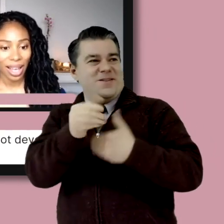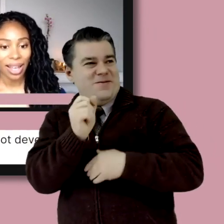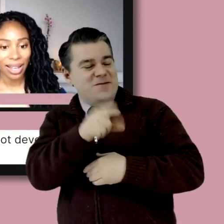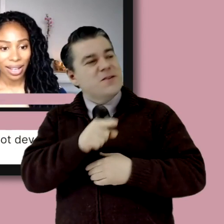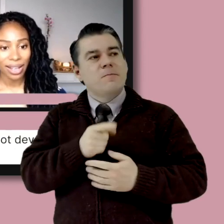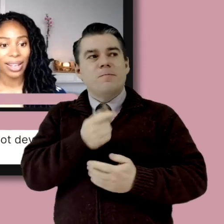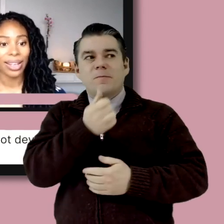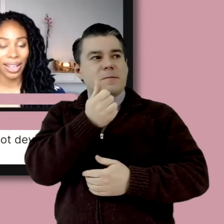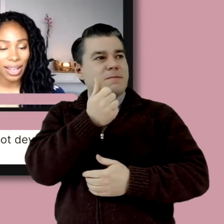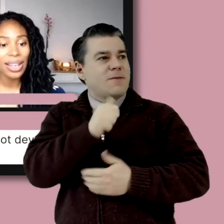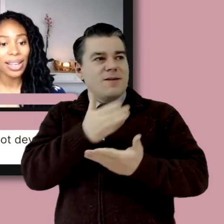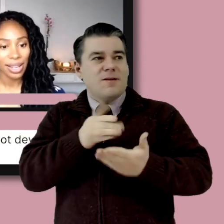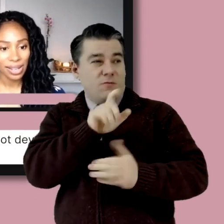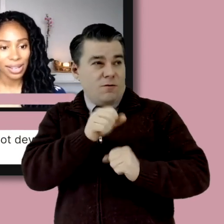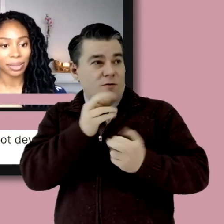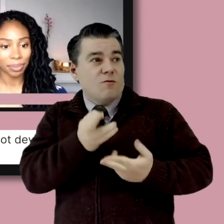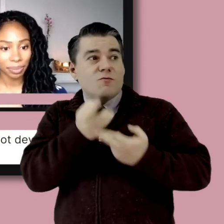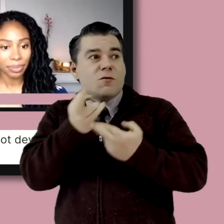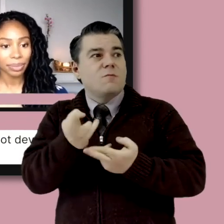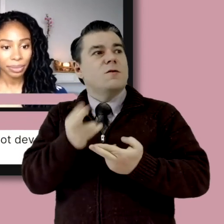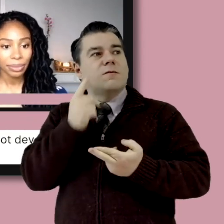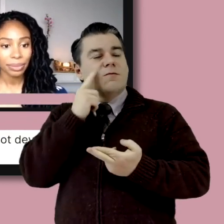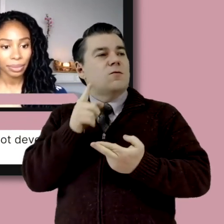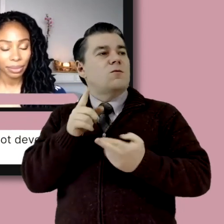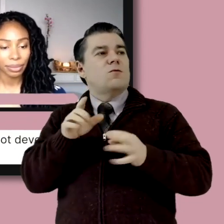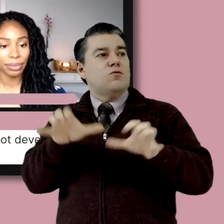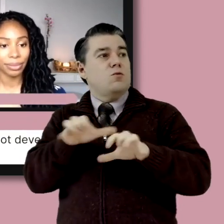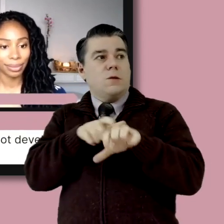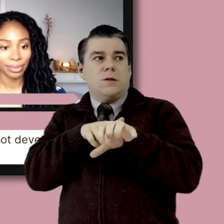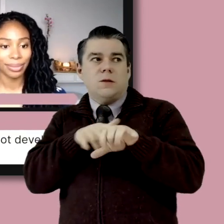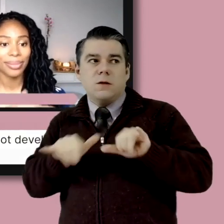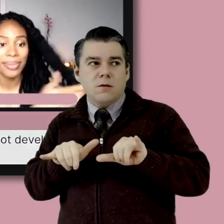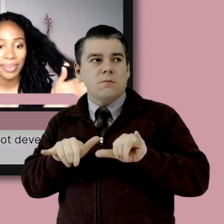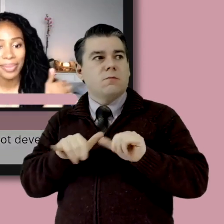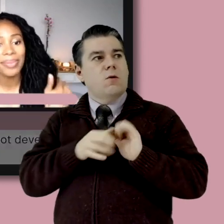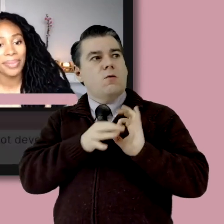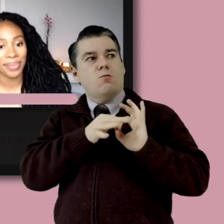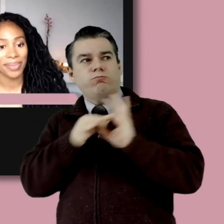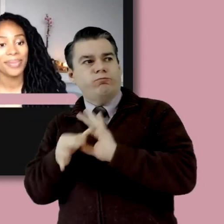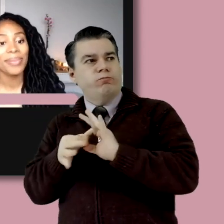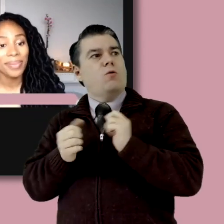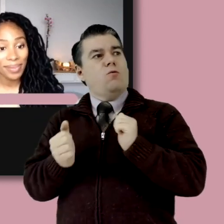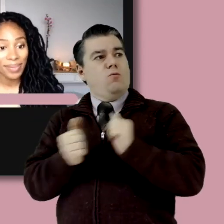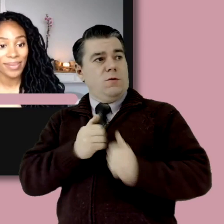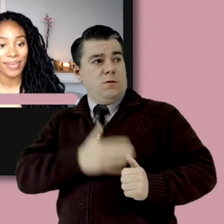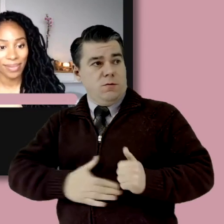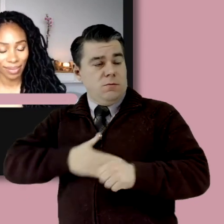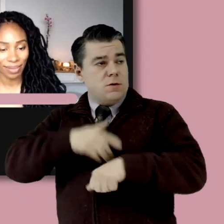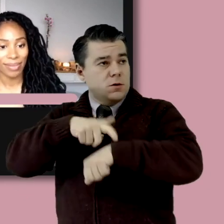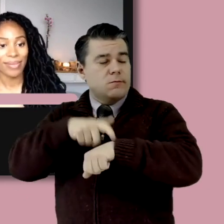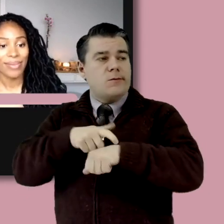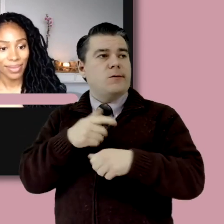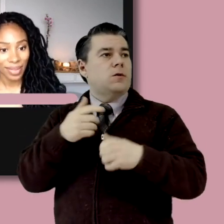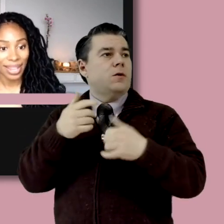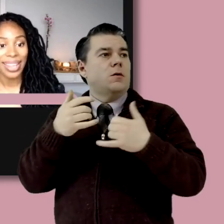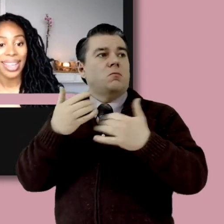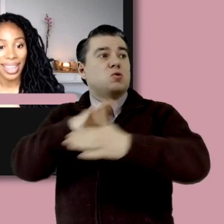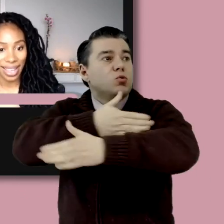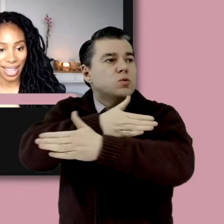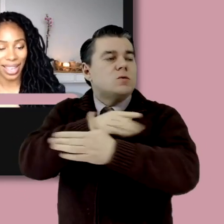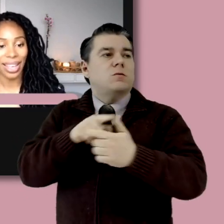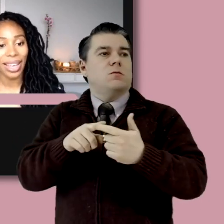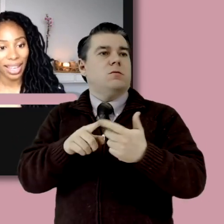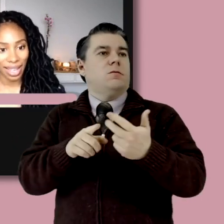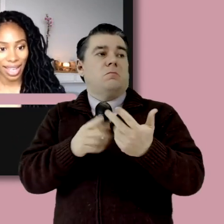my follow-up question. Is there anything you could recommend to do simultaneously with tummy time? Like, should we